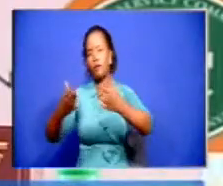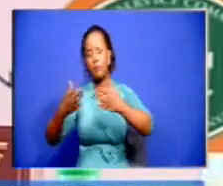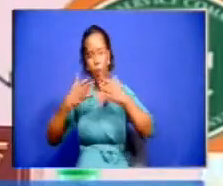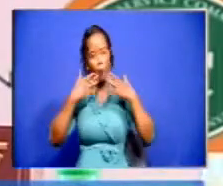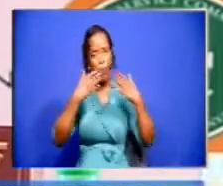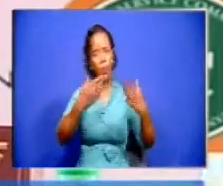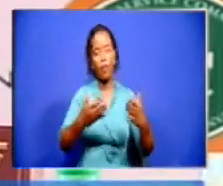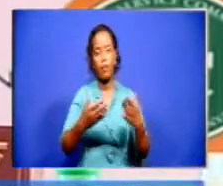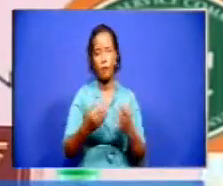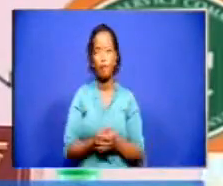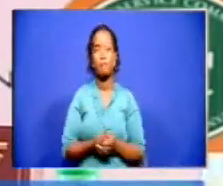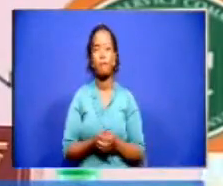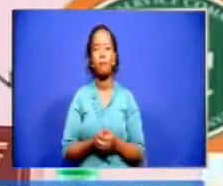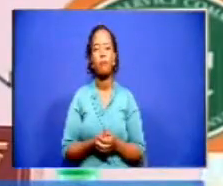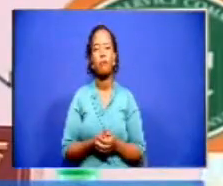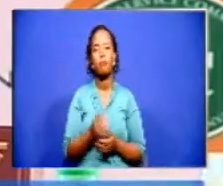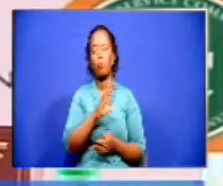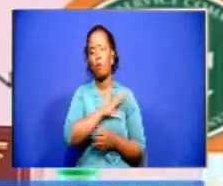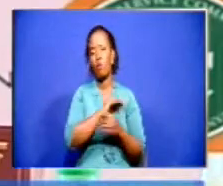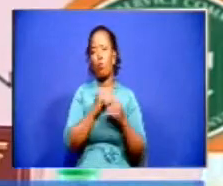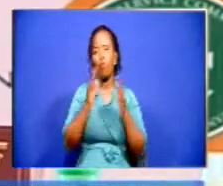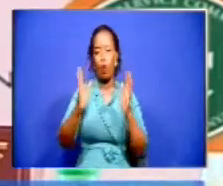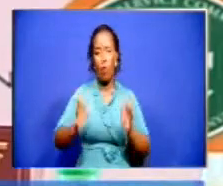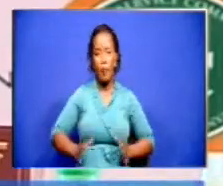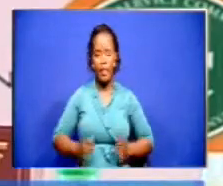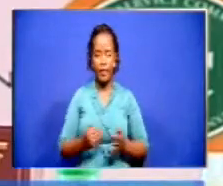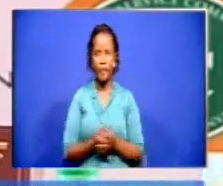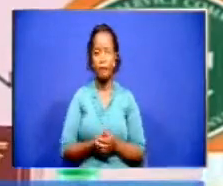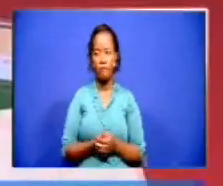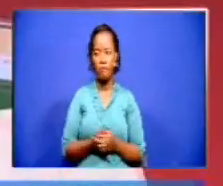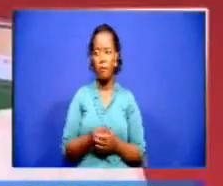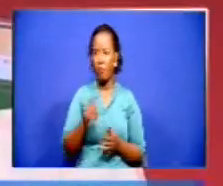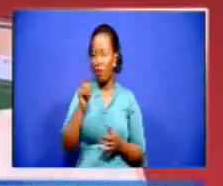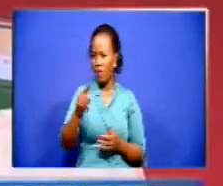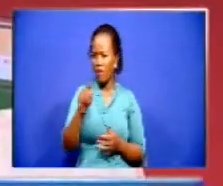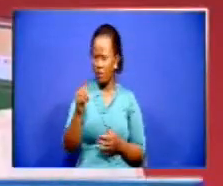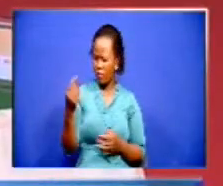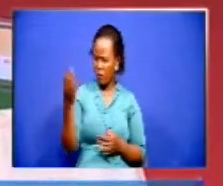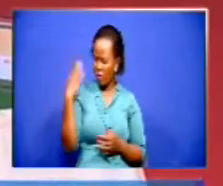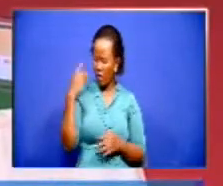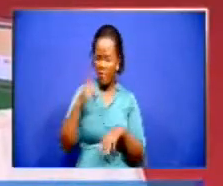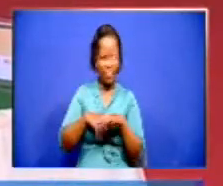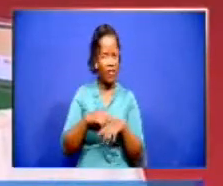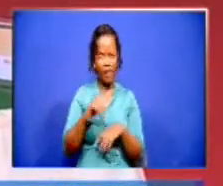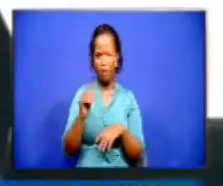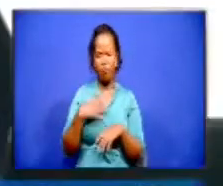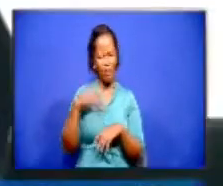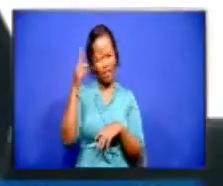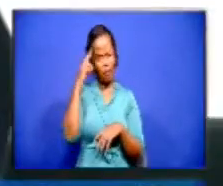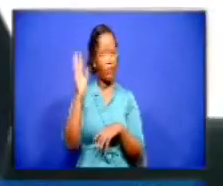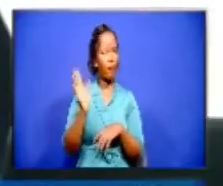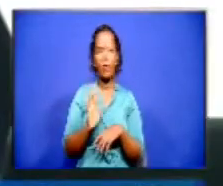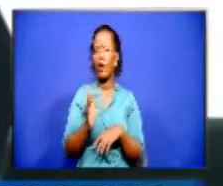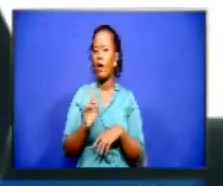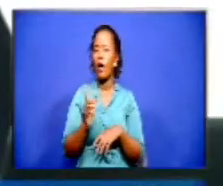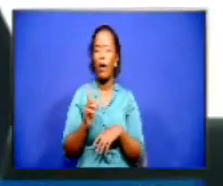Thank you, good commissioner. This was not raised with me last time. I cannot remember.